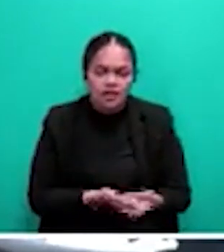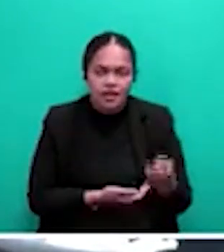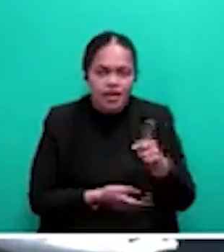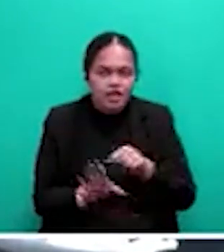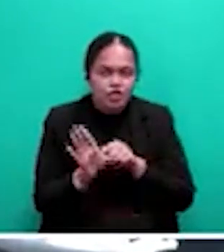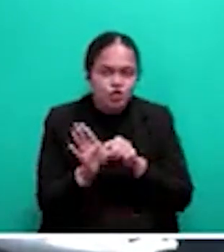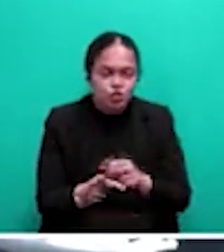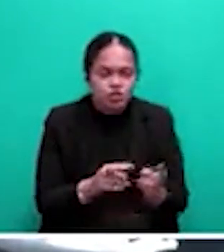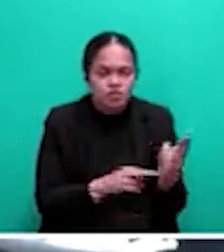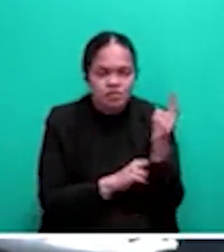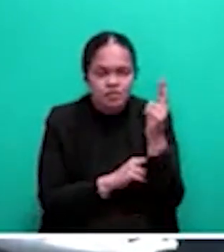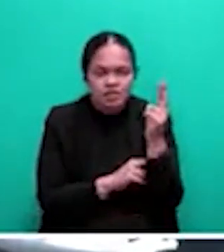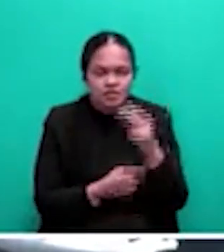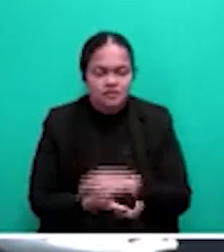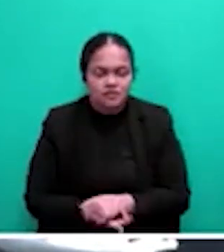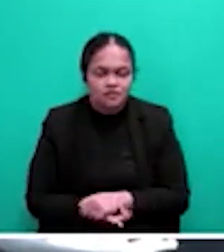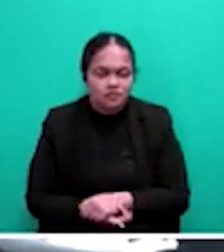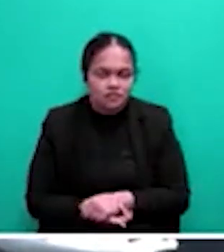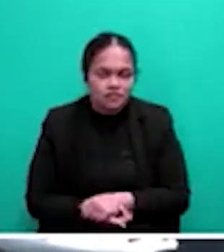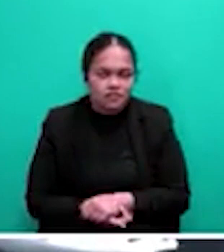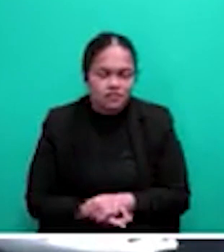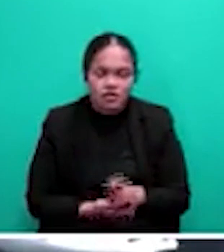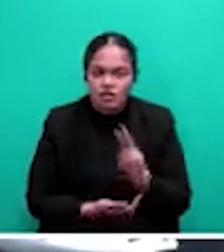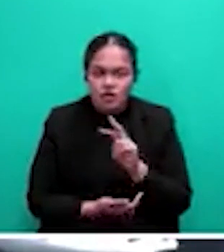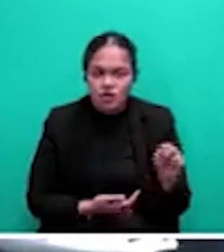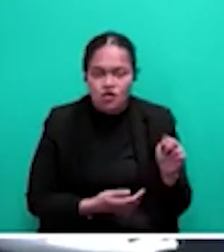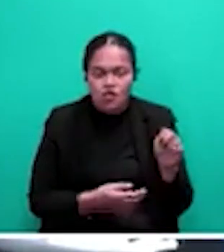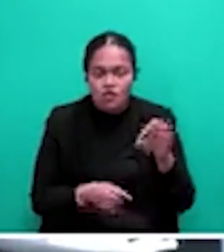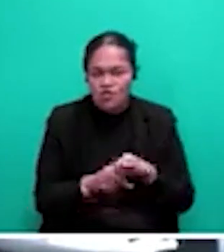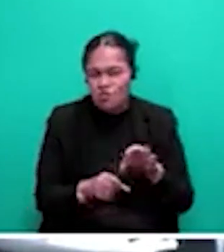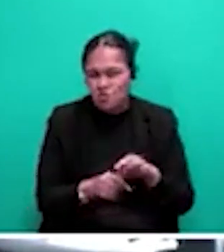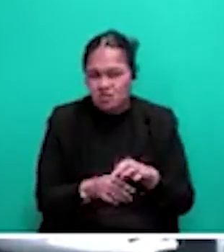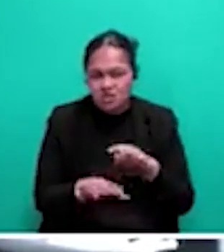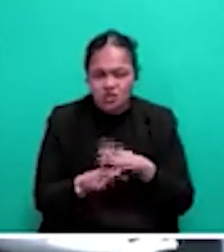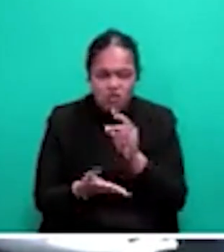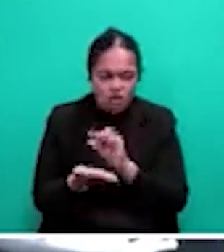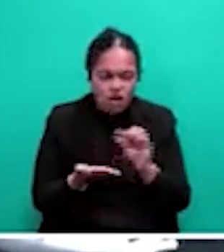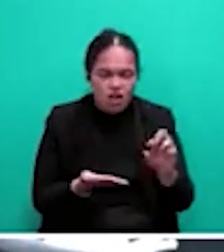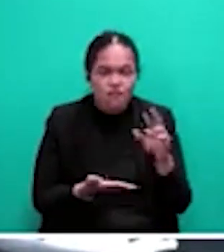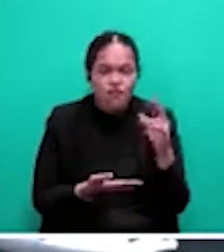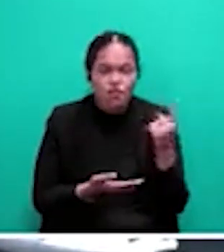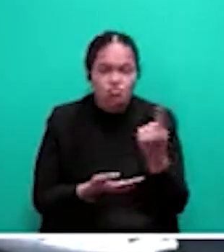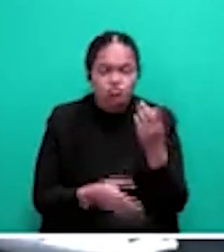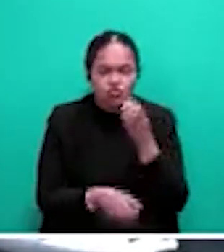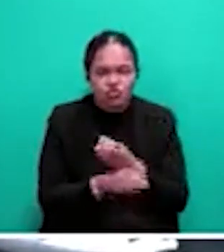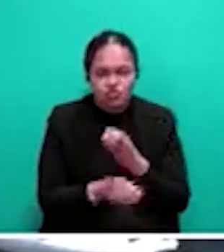youth representatives, and non-voting seats to be allocated to Christian Church.